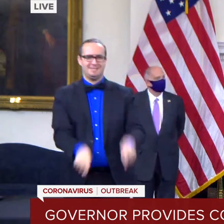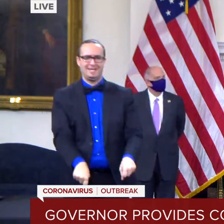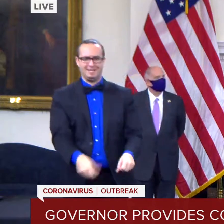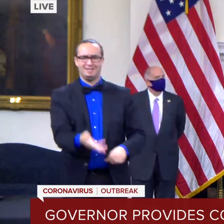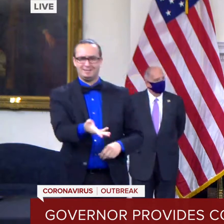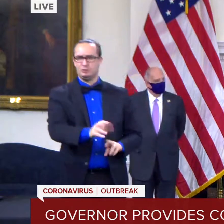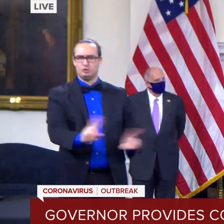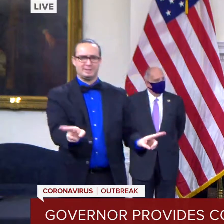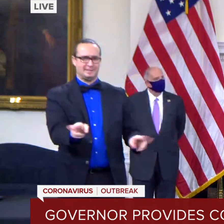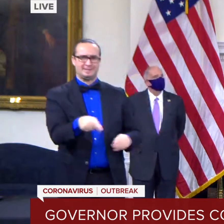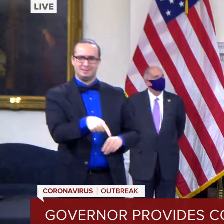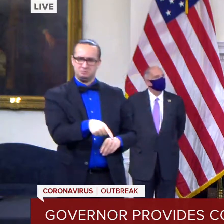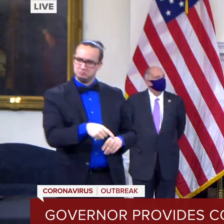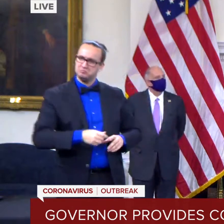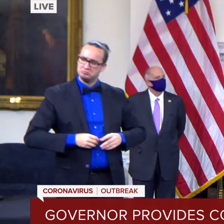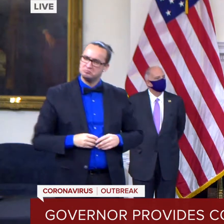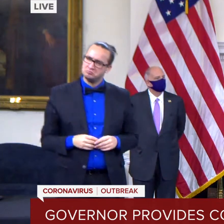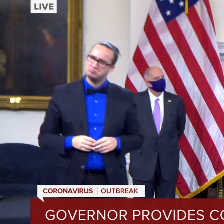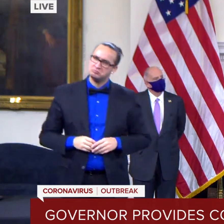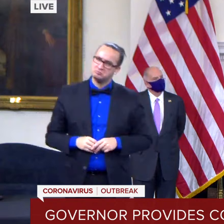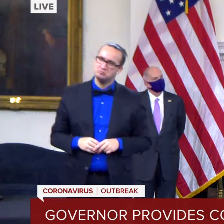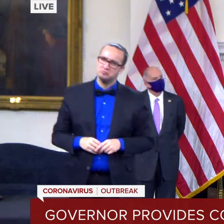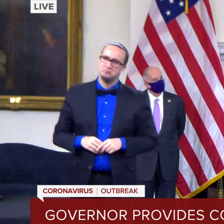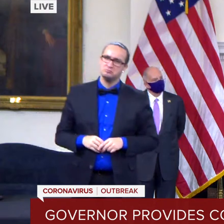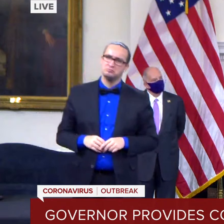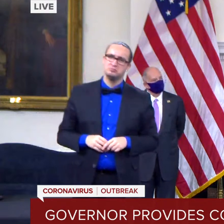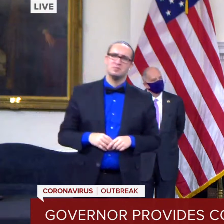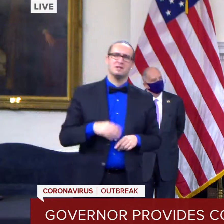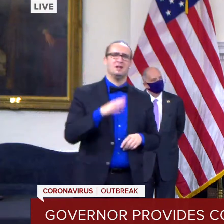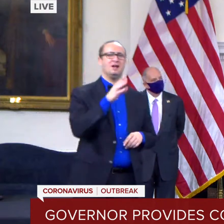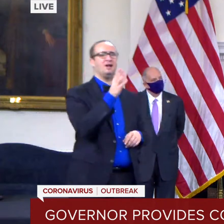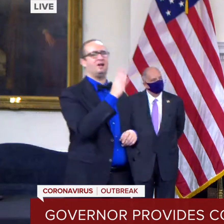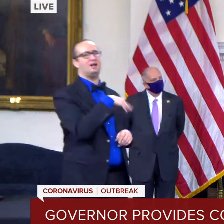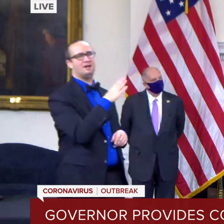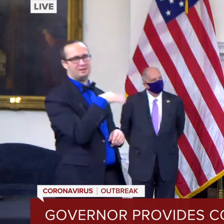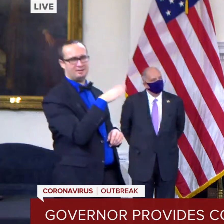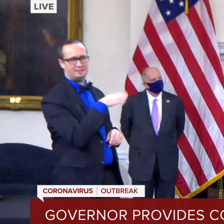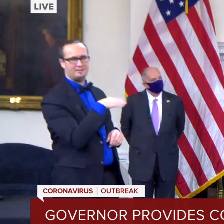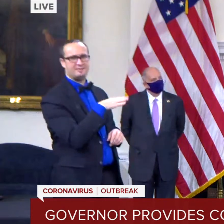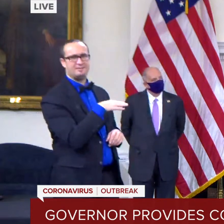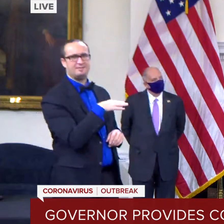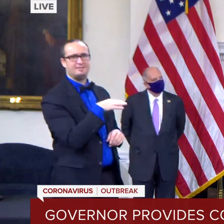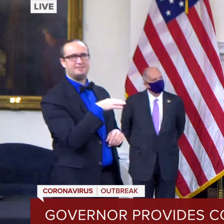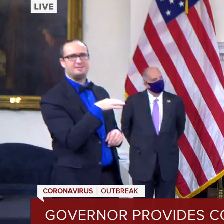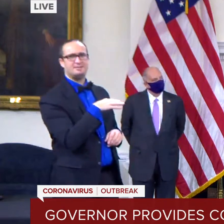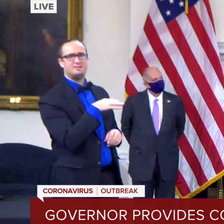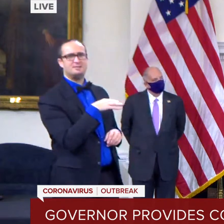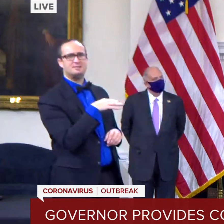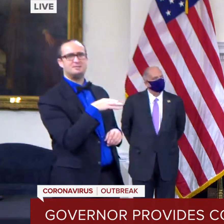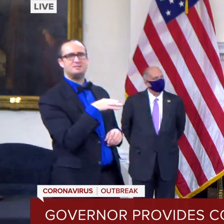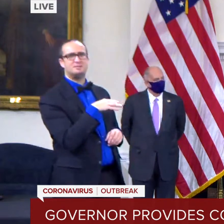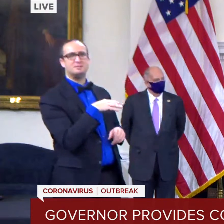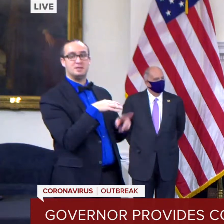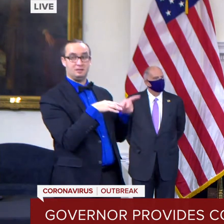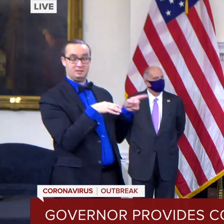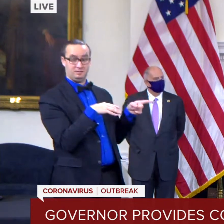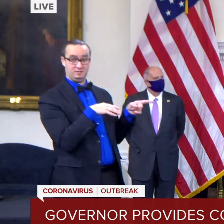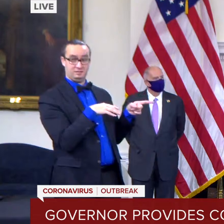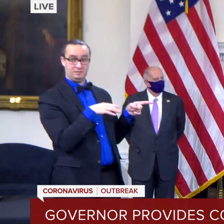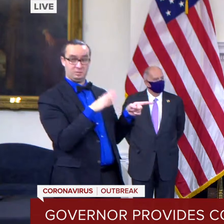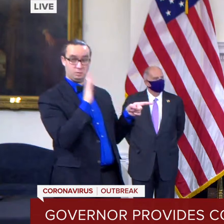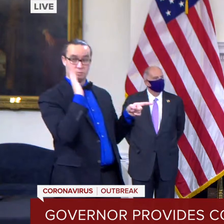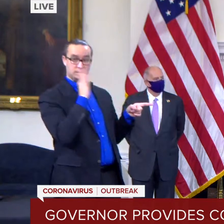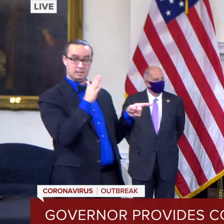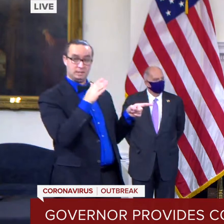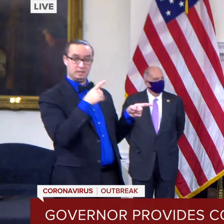Journal 5, will residents not leave before a second appointment is scheduled? Correct. They will